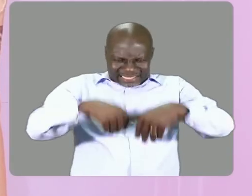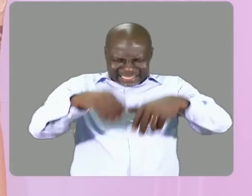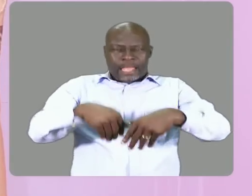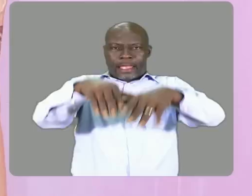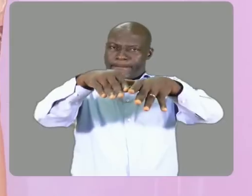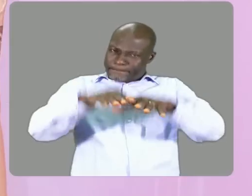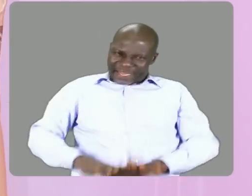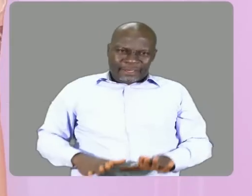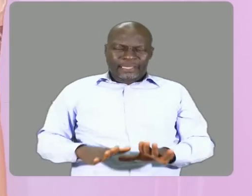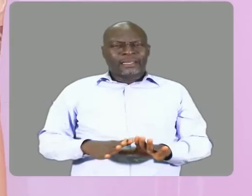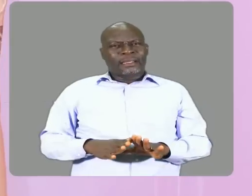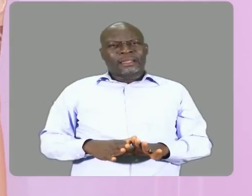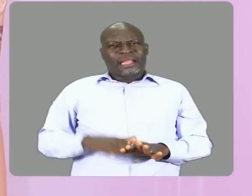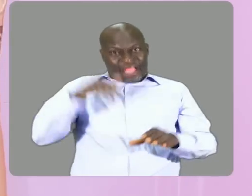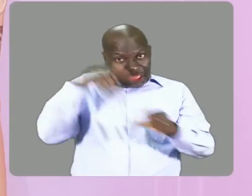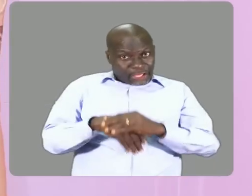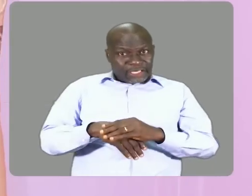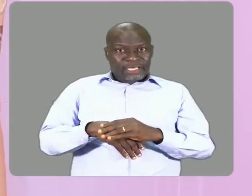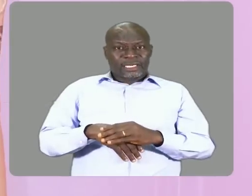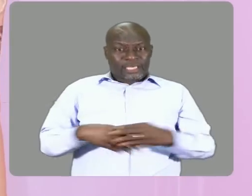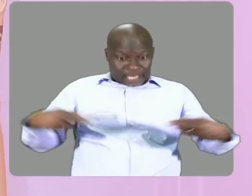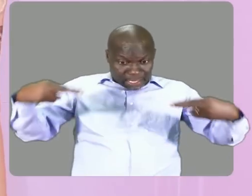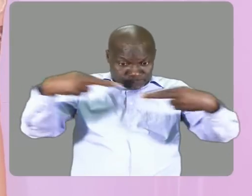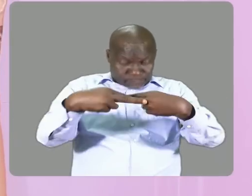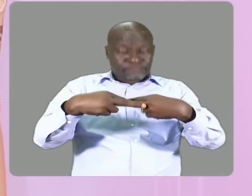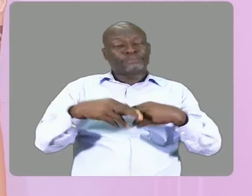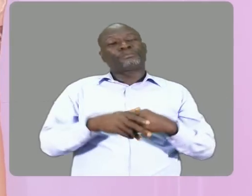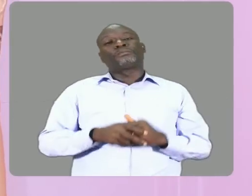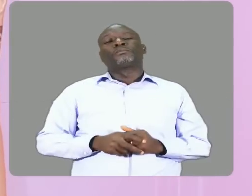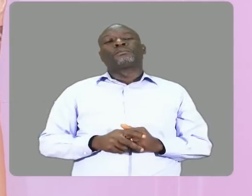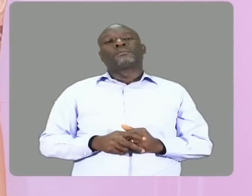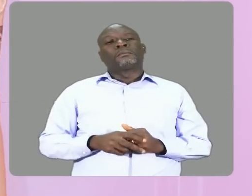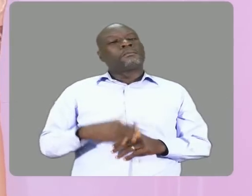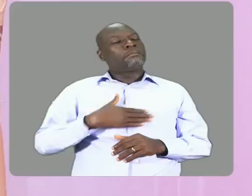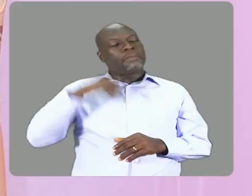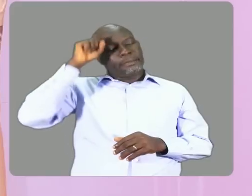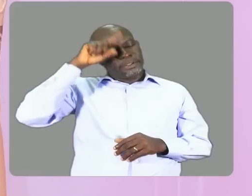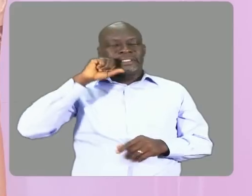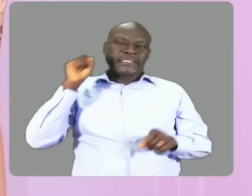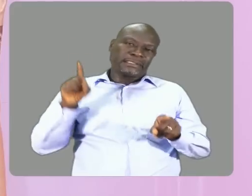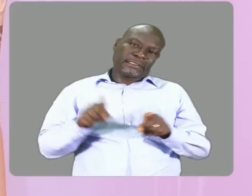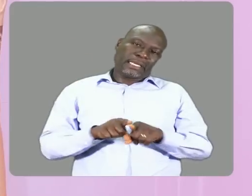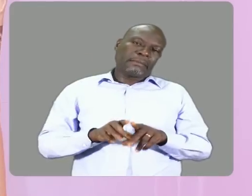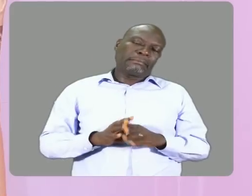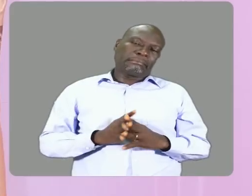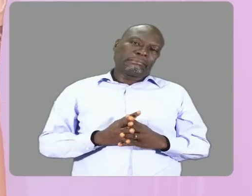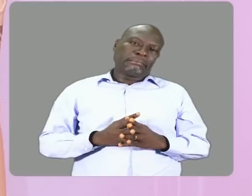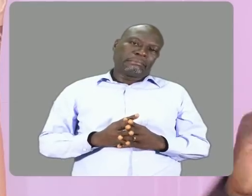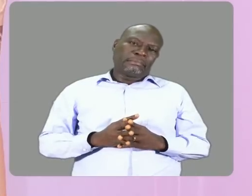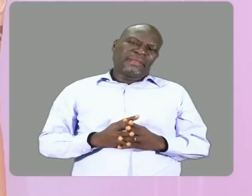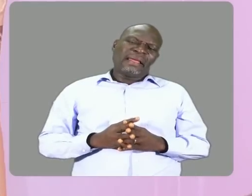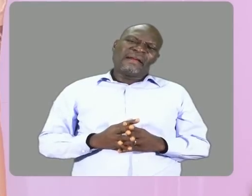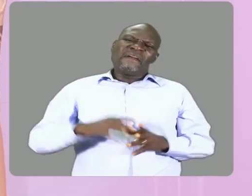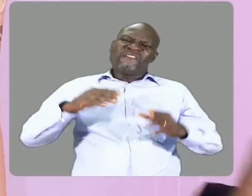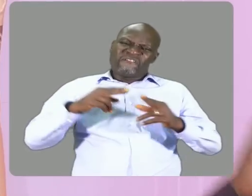efom asie no ewo edan ya enipa atimu mu me da papa a wuti ame